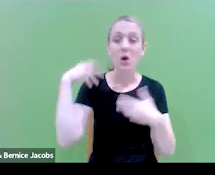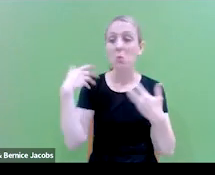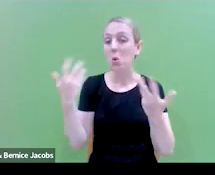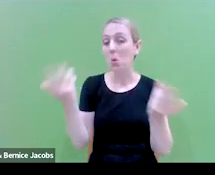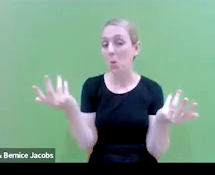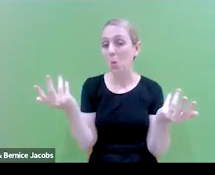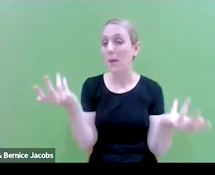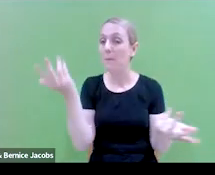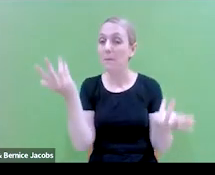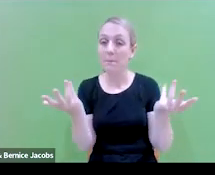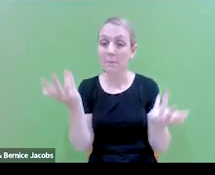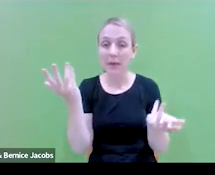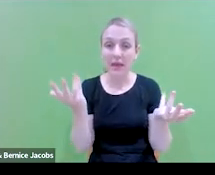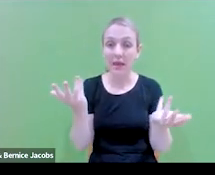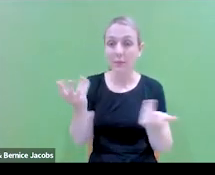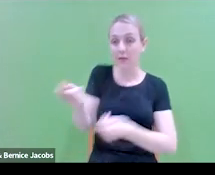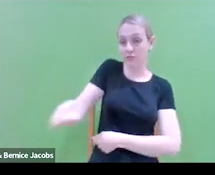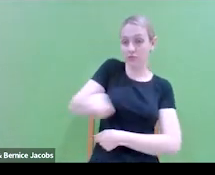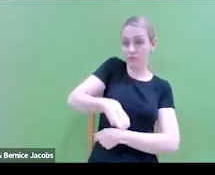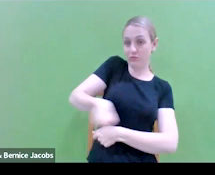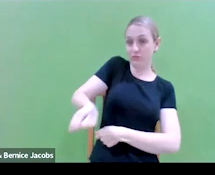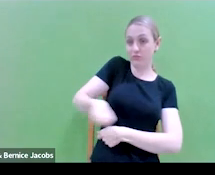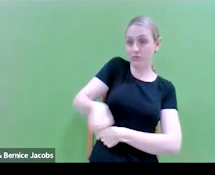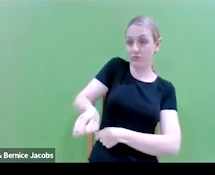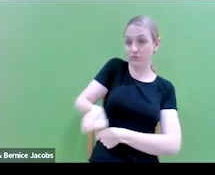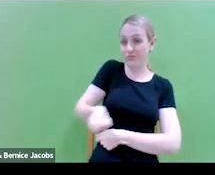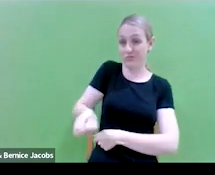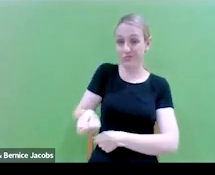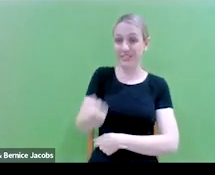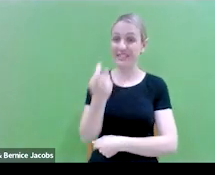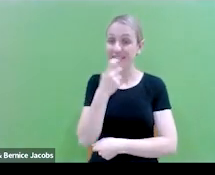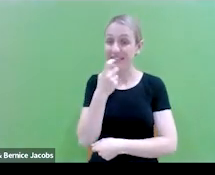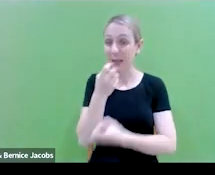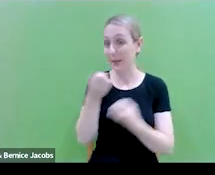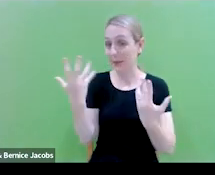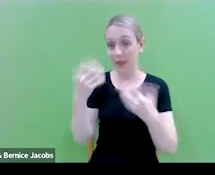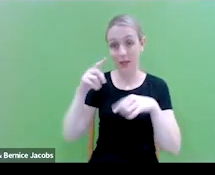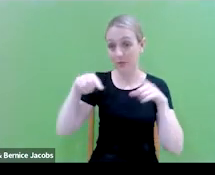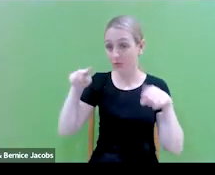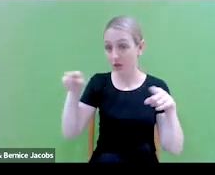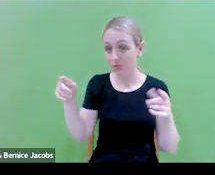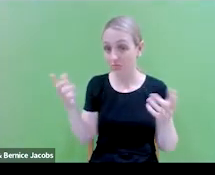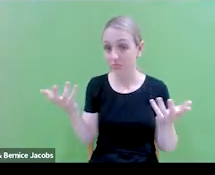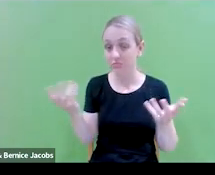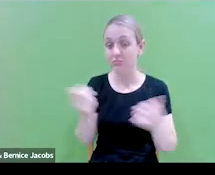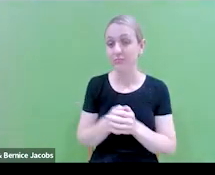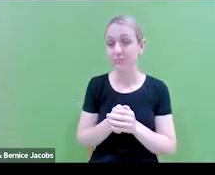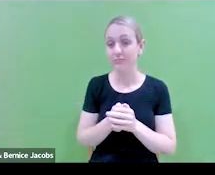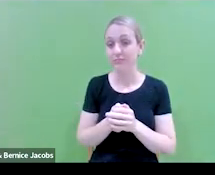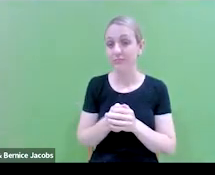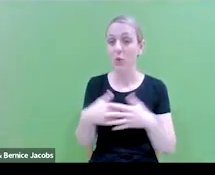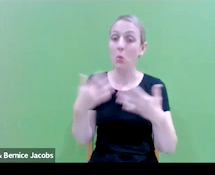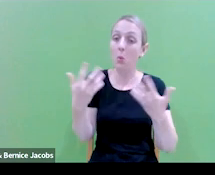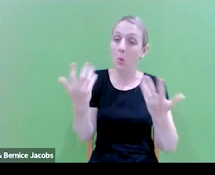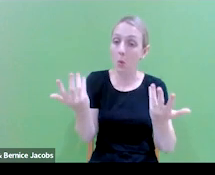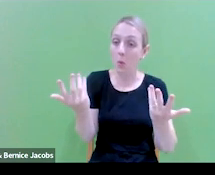includes things like white canes, of which there's actually a whole variety of white canes and white cane users. And it also includes